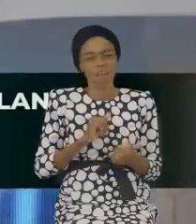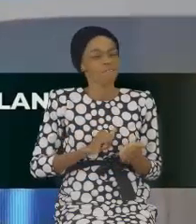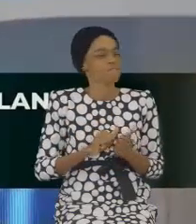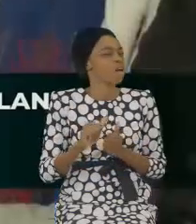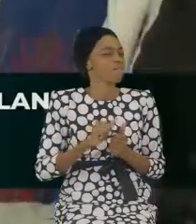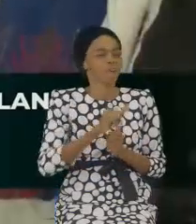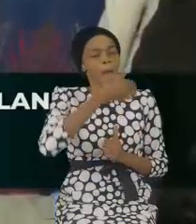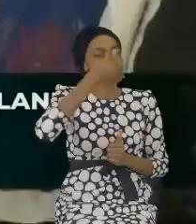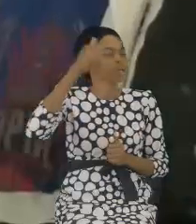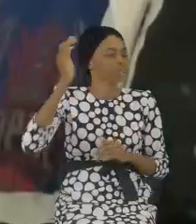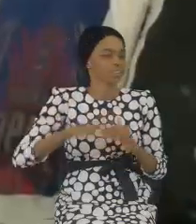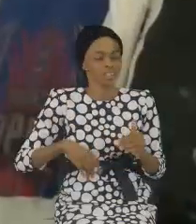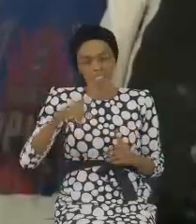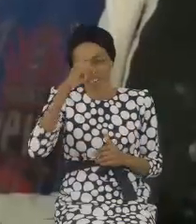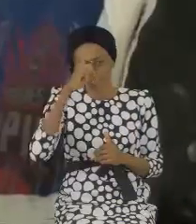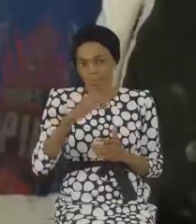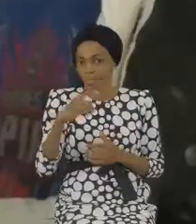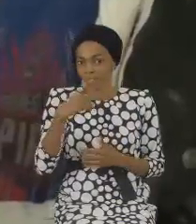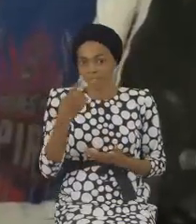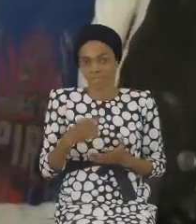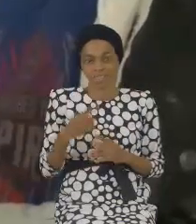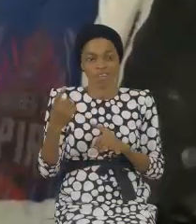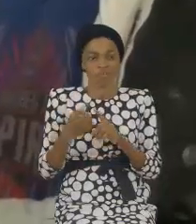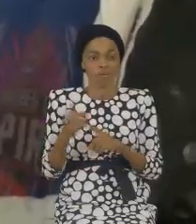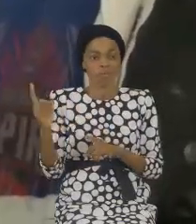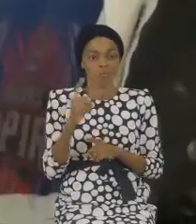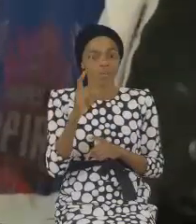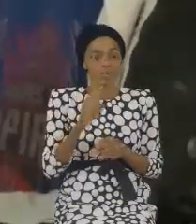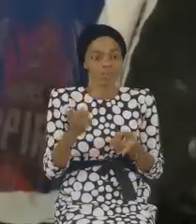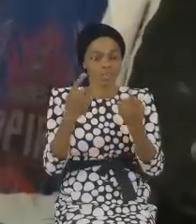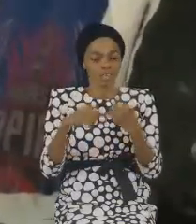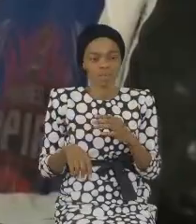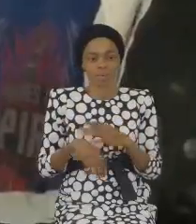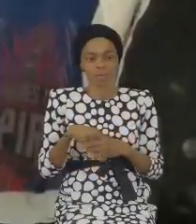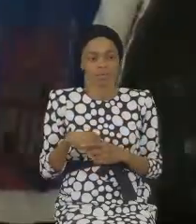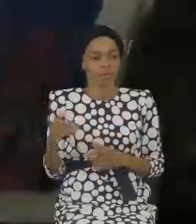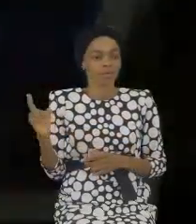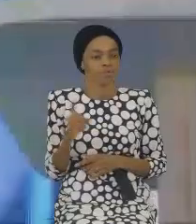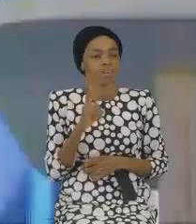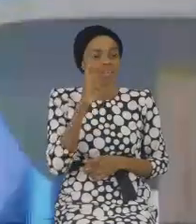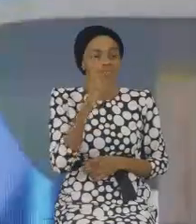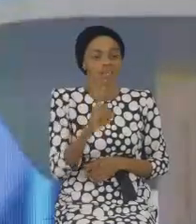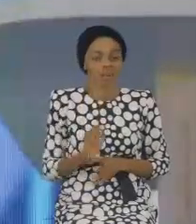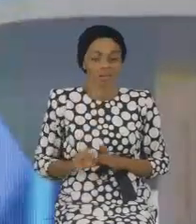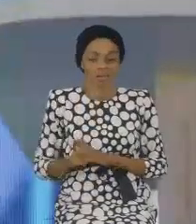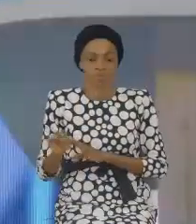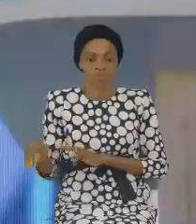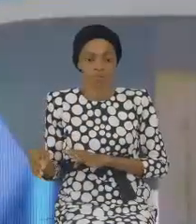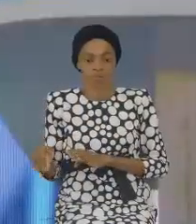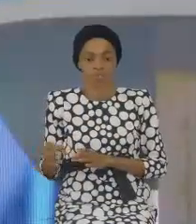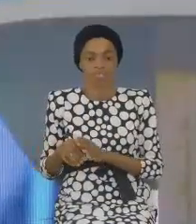beyond Egypt. And it says, "From whence ye came out, where thou sowedst